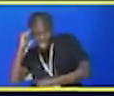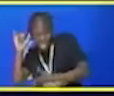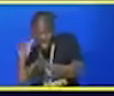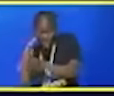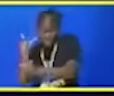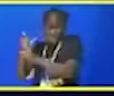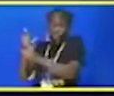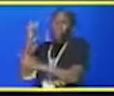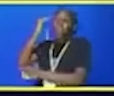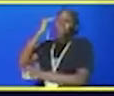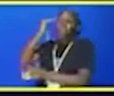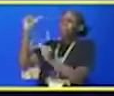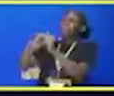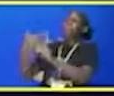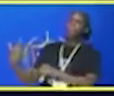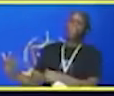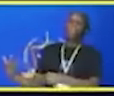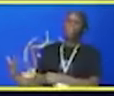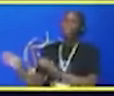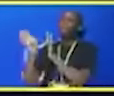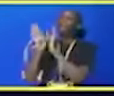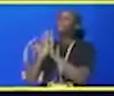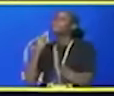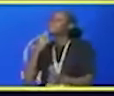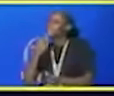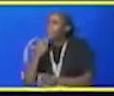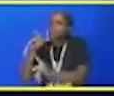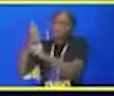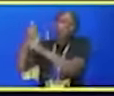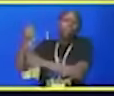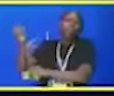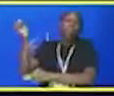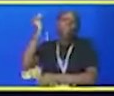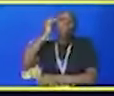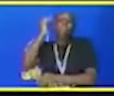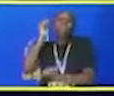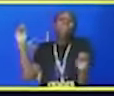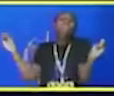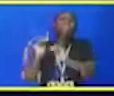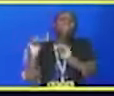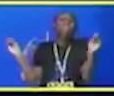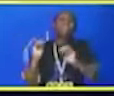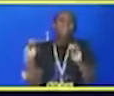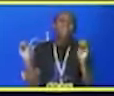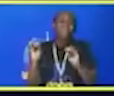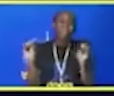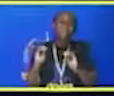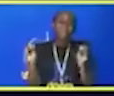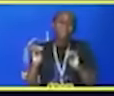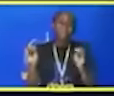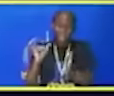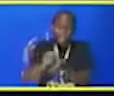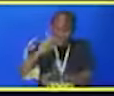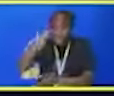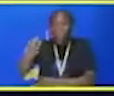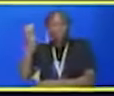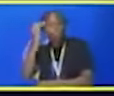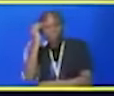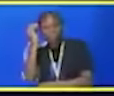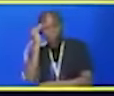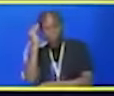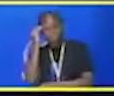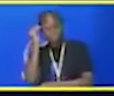are not worth anything. The Bible says he knoweth nothing yet as he ought to know. The